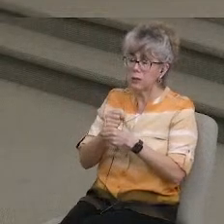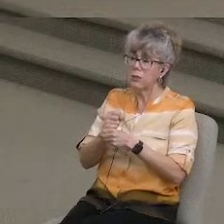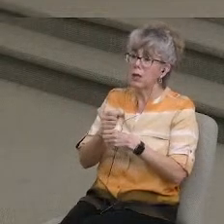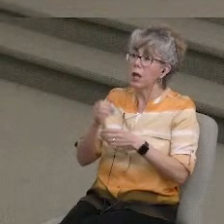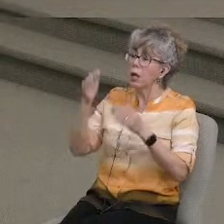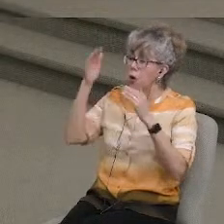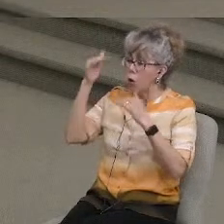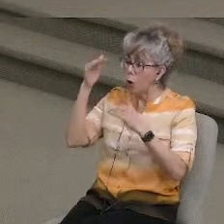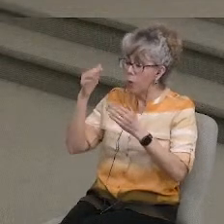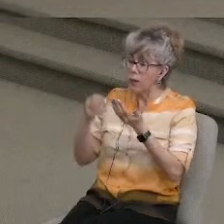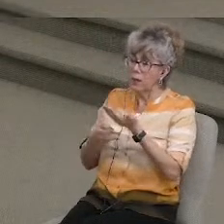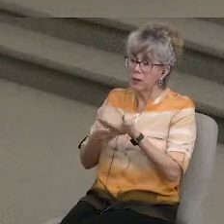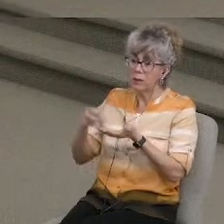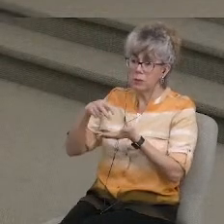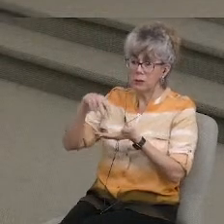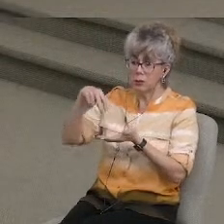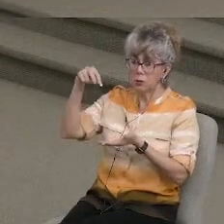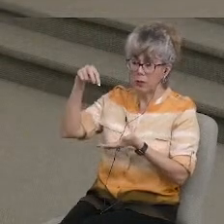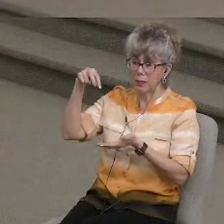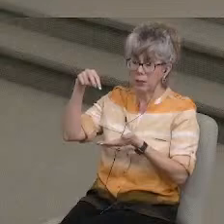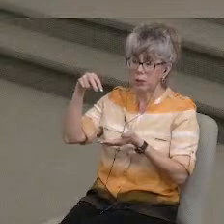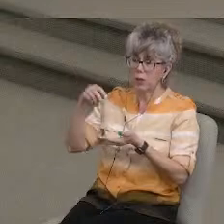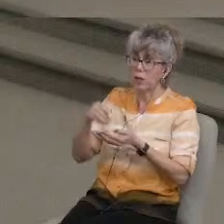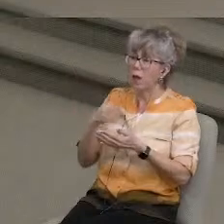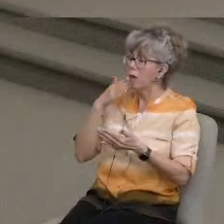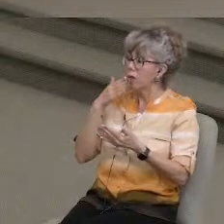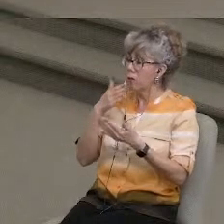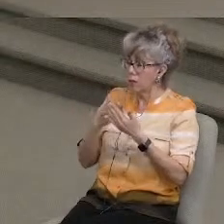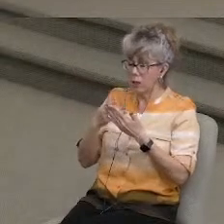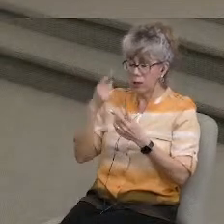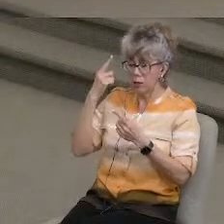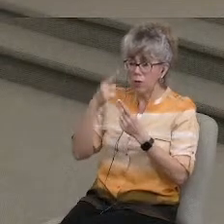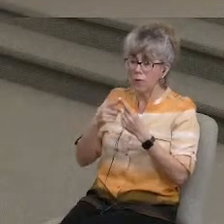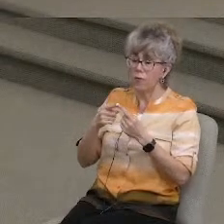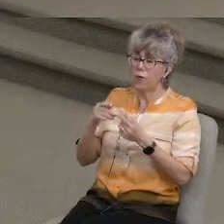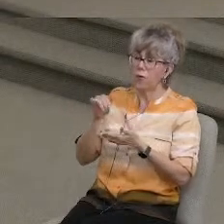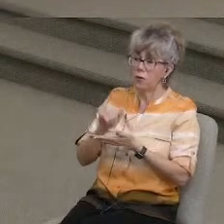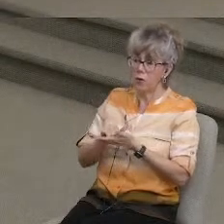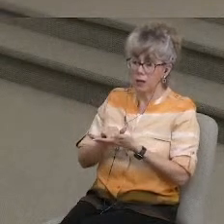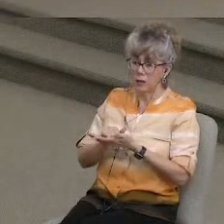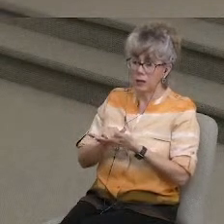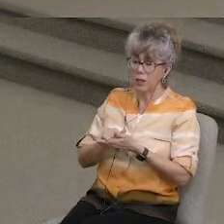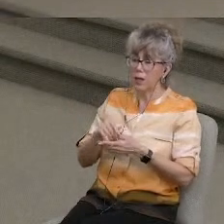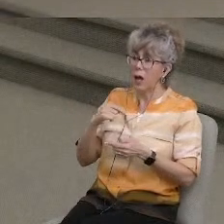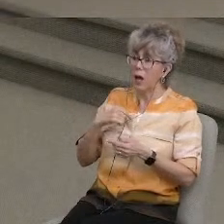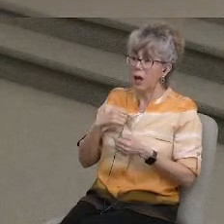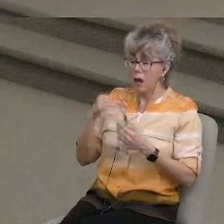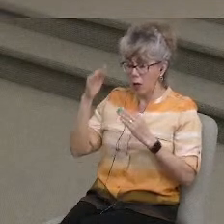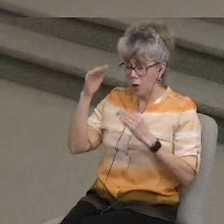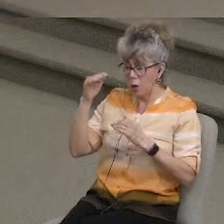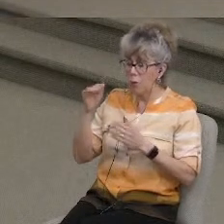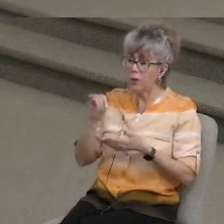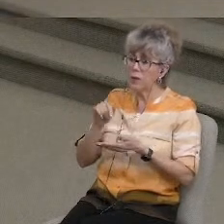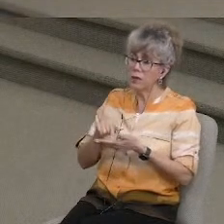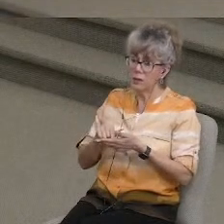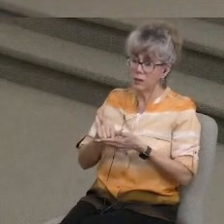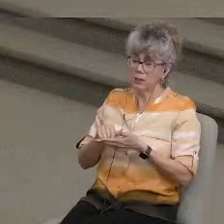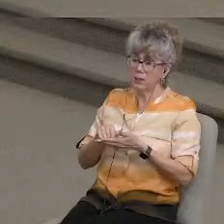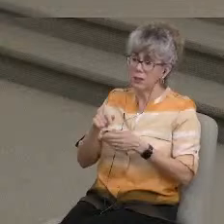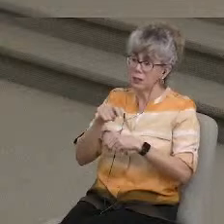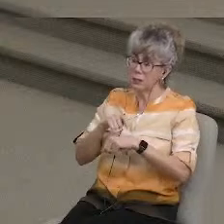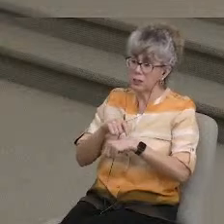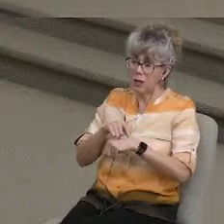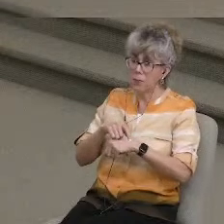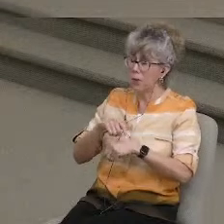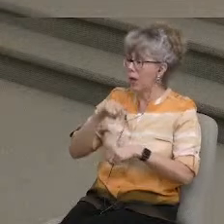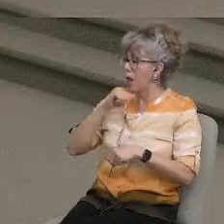resurrection. I'm so thankful for that. And I hope the moment does not pass into Easter